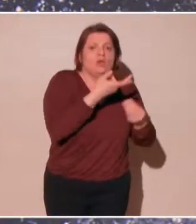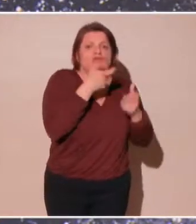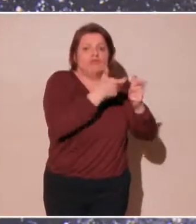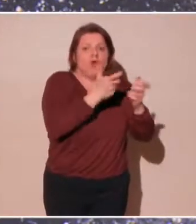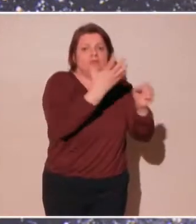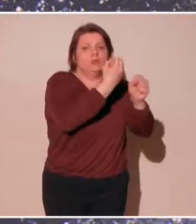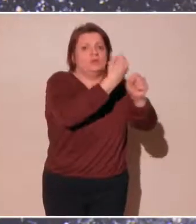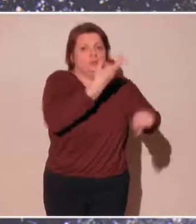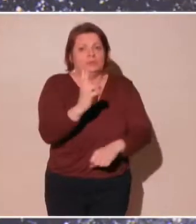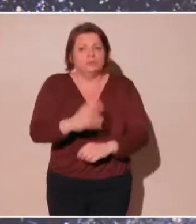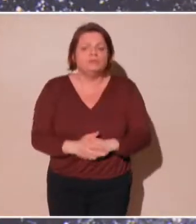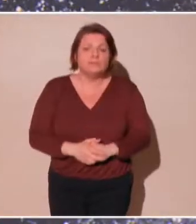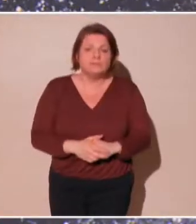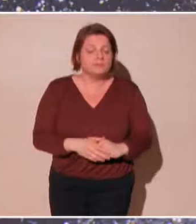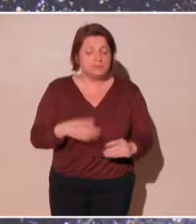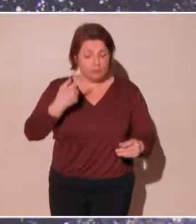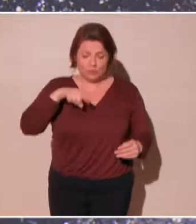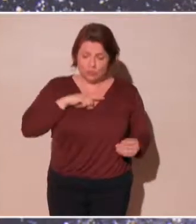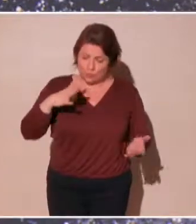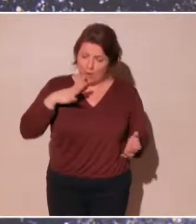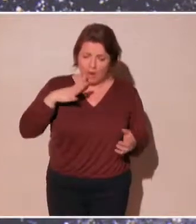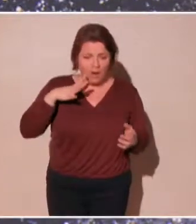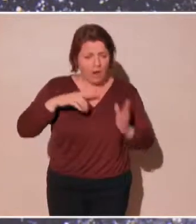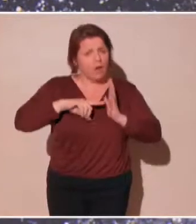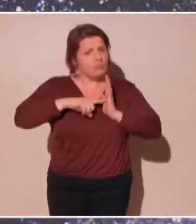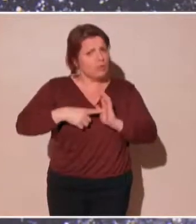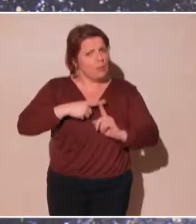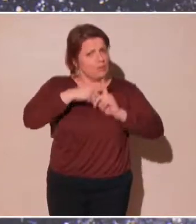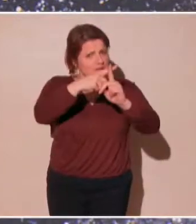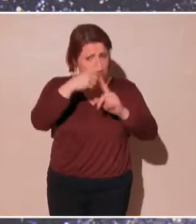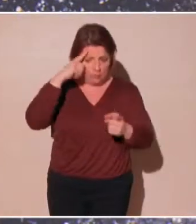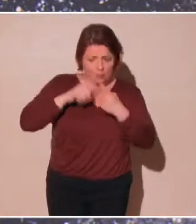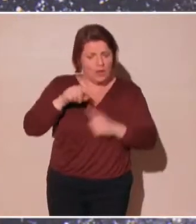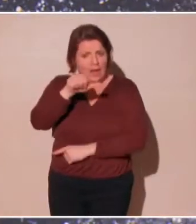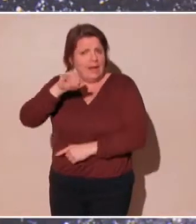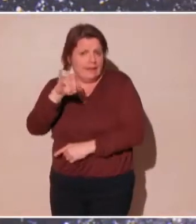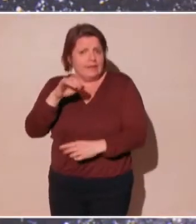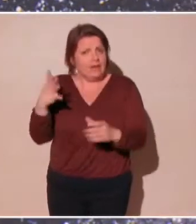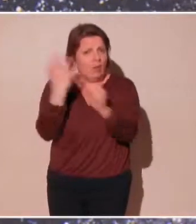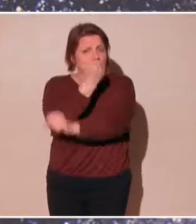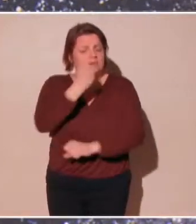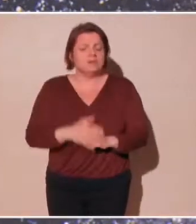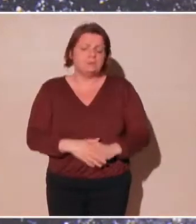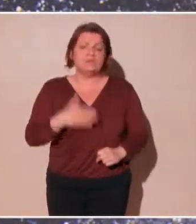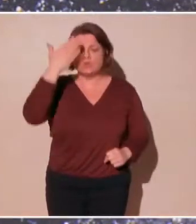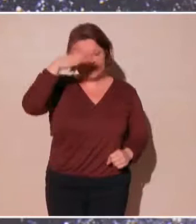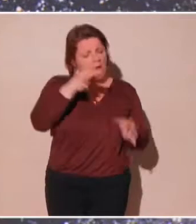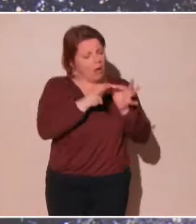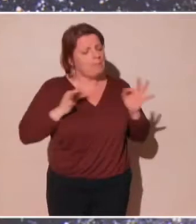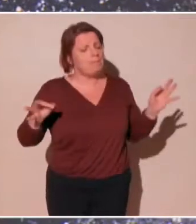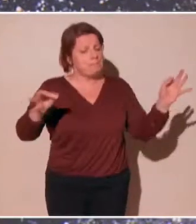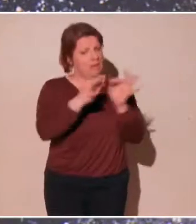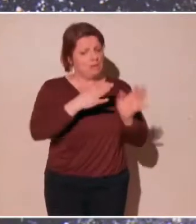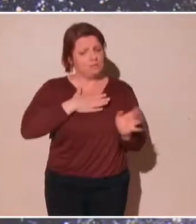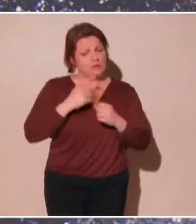if we get on that particular track as quickly as possible. We all wish AI to